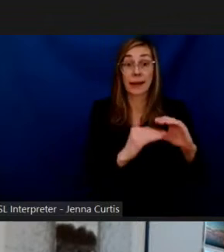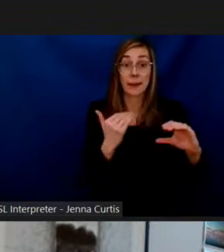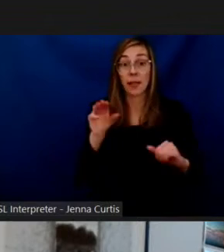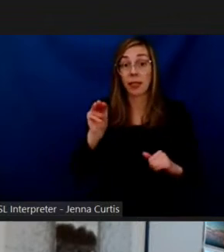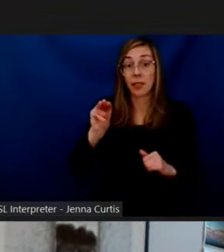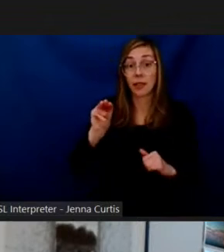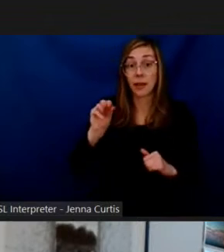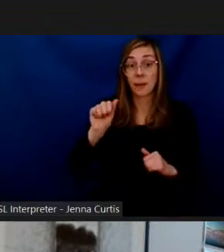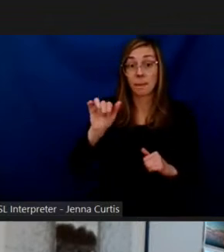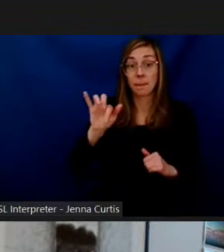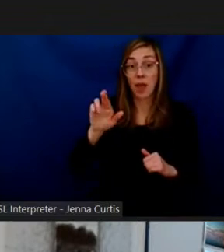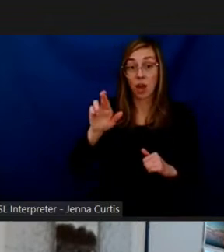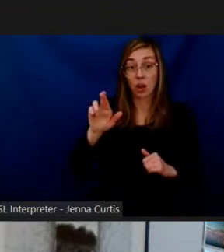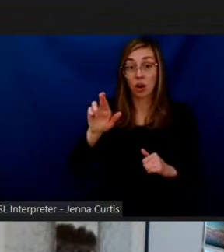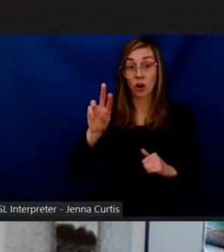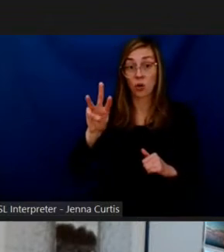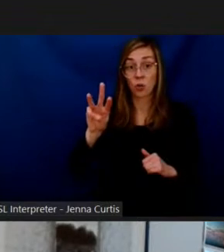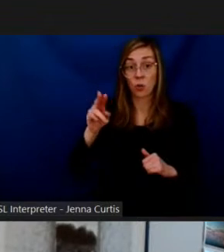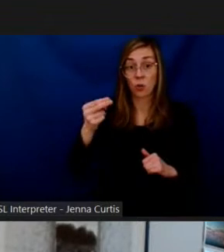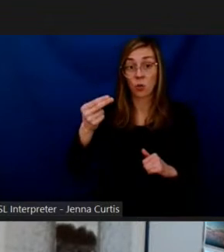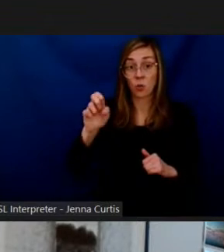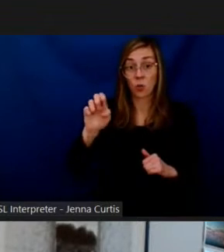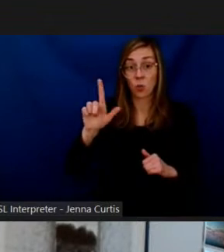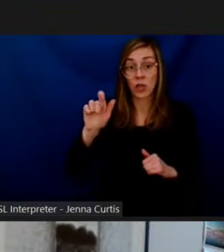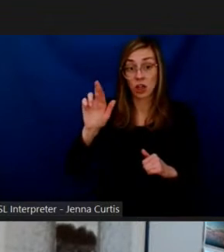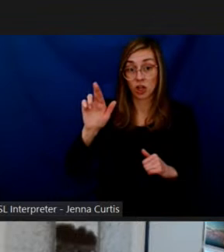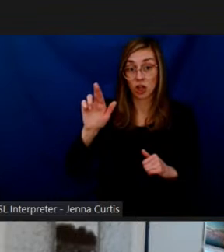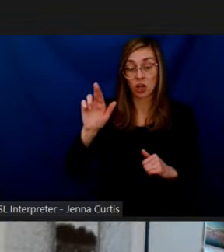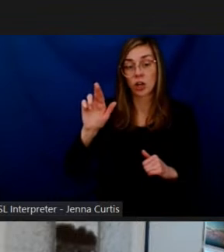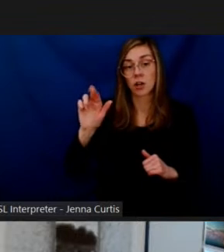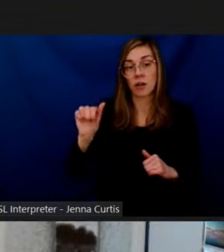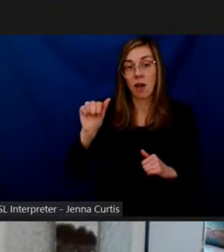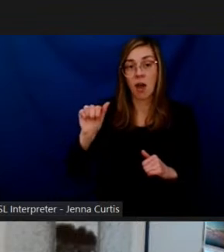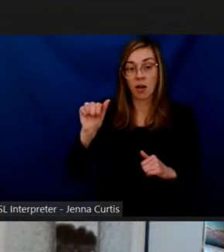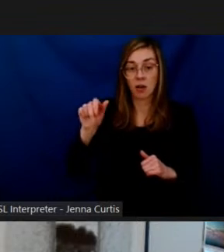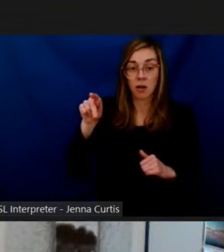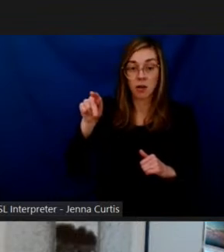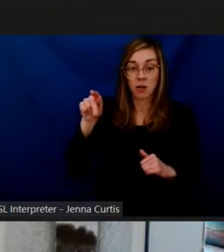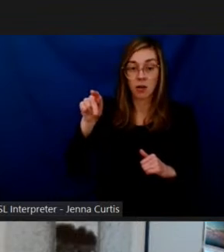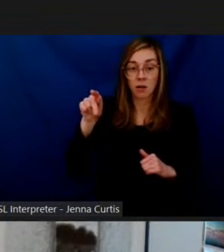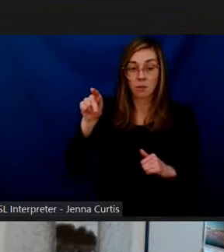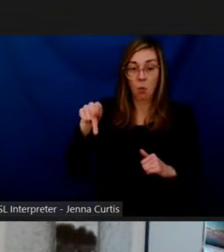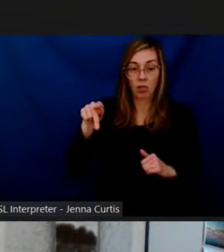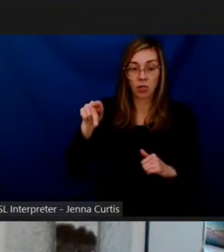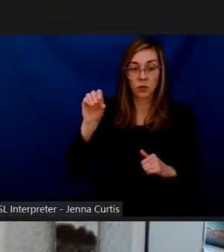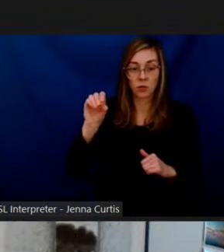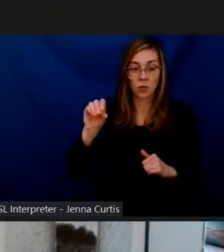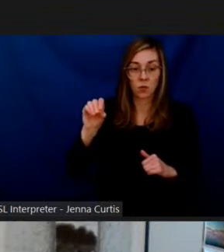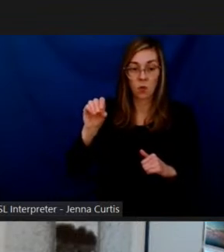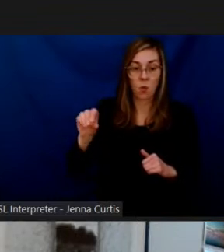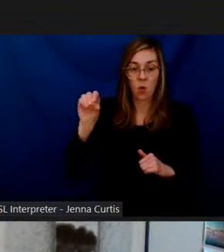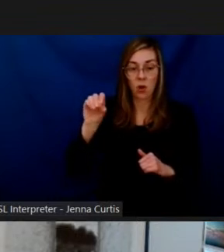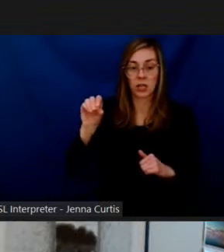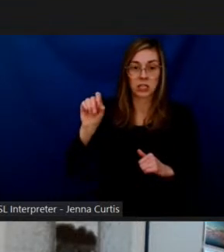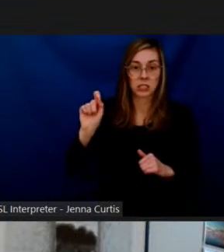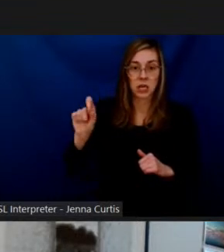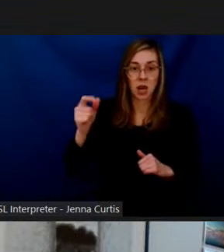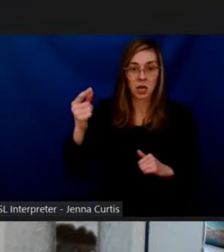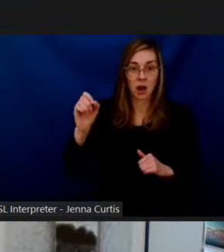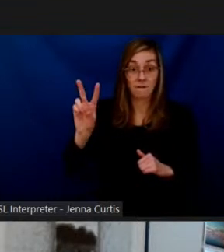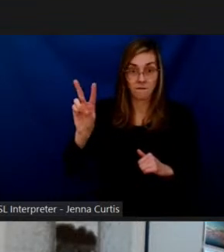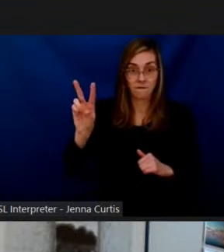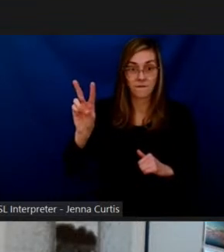mayorwheeler@portlandoregon.gov. We can connect that way individually. We can add certain information to our Q&A on the mayor's